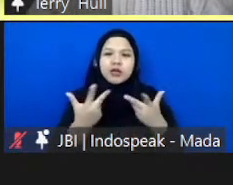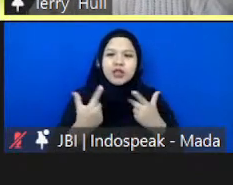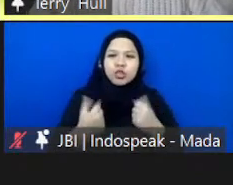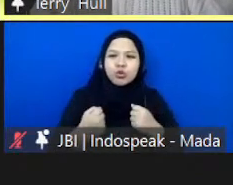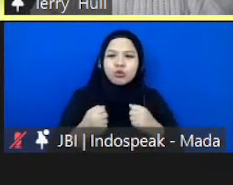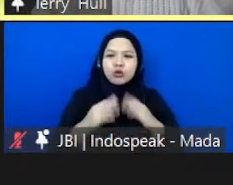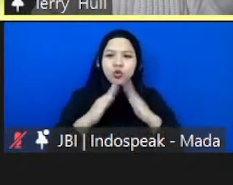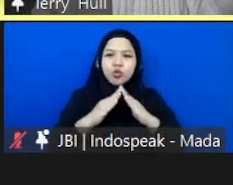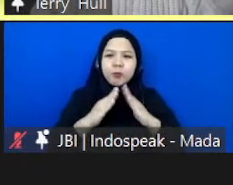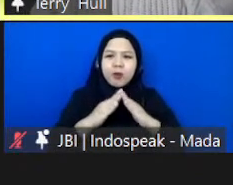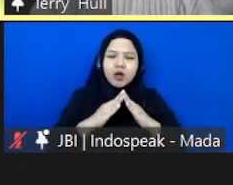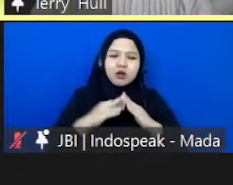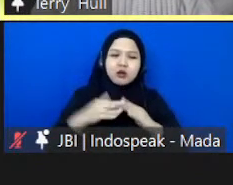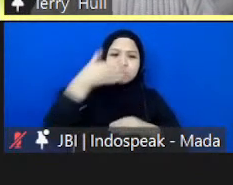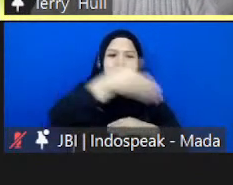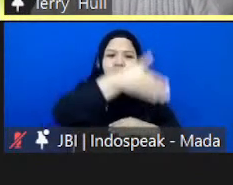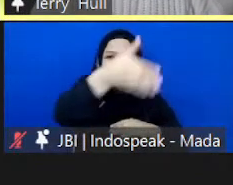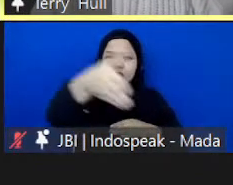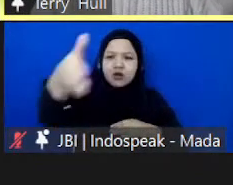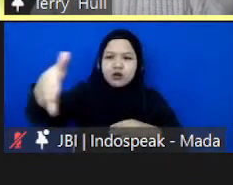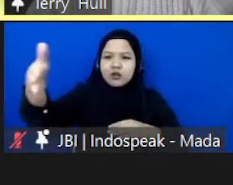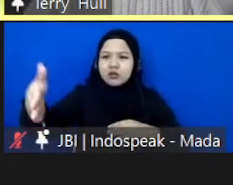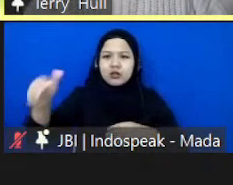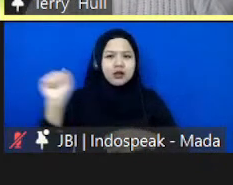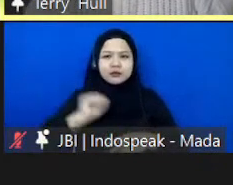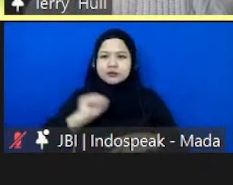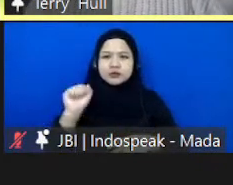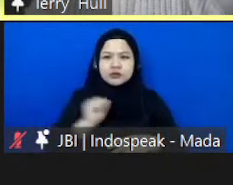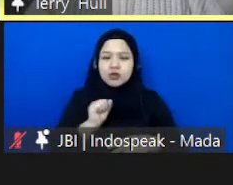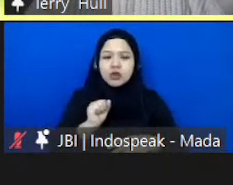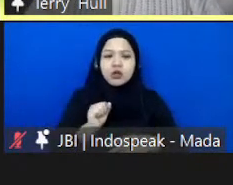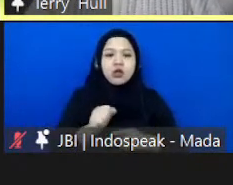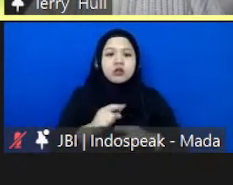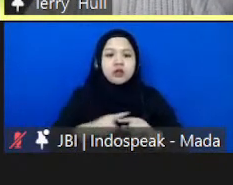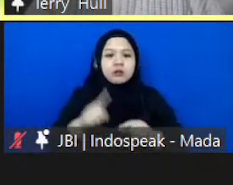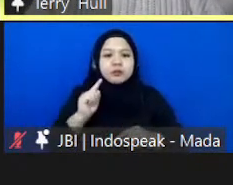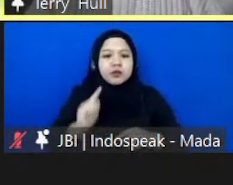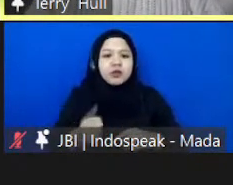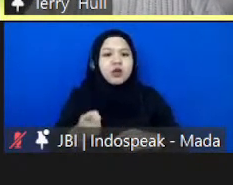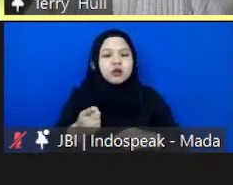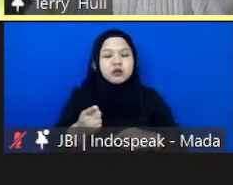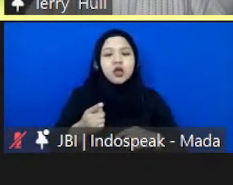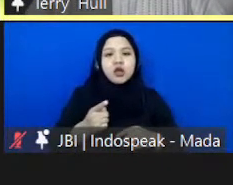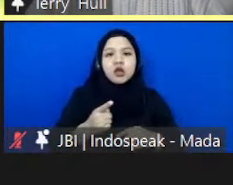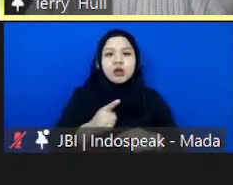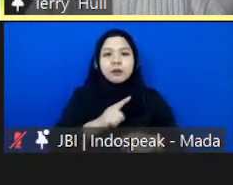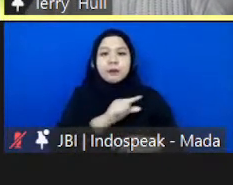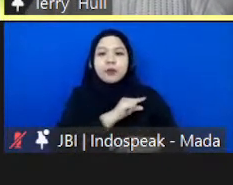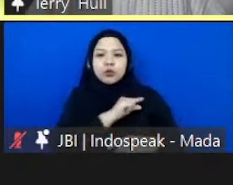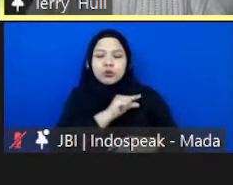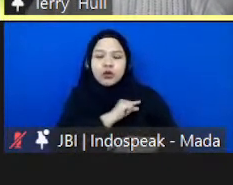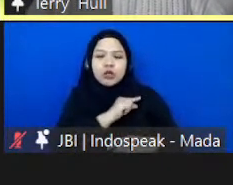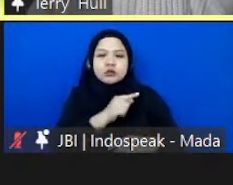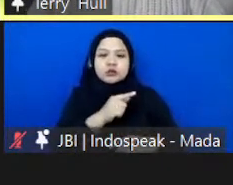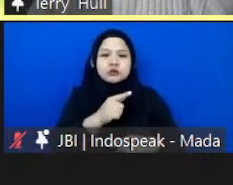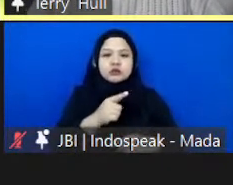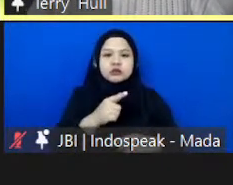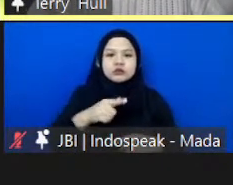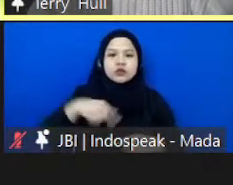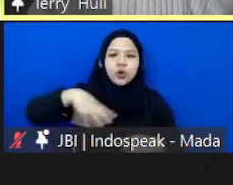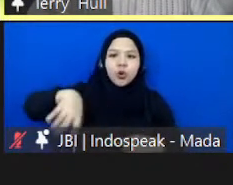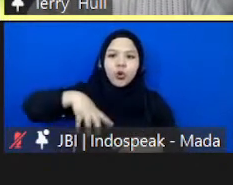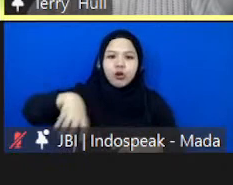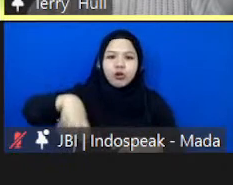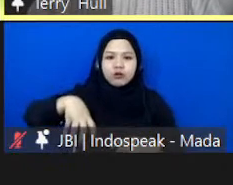he asked the local officials. And what we will learn is that last year, during the COVID